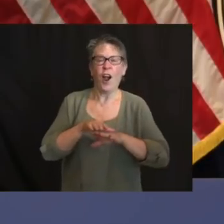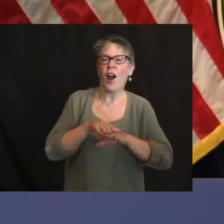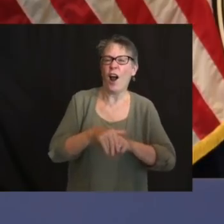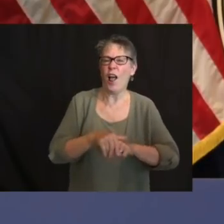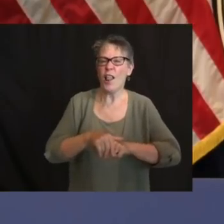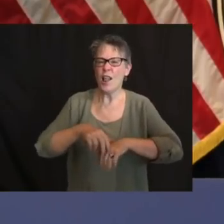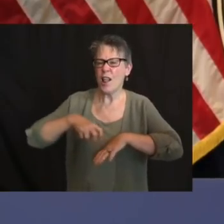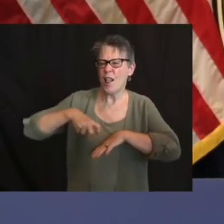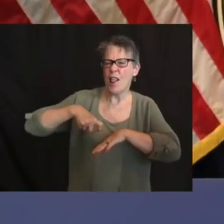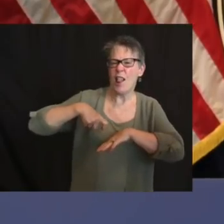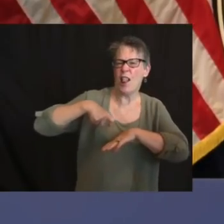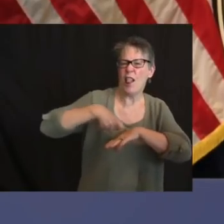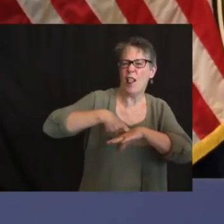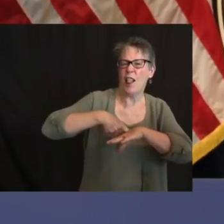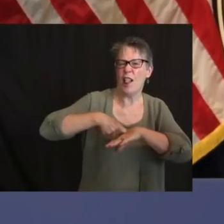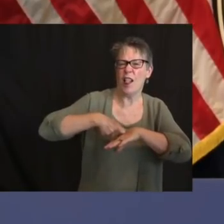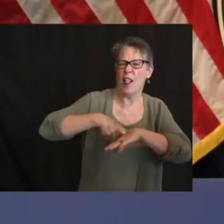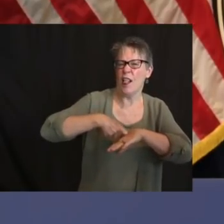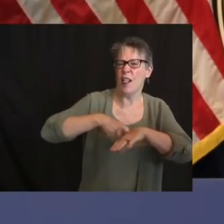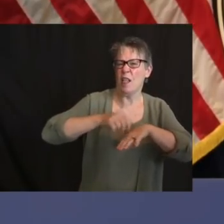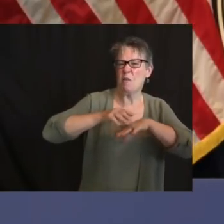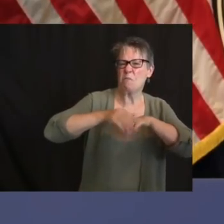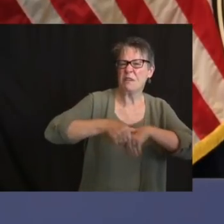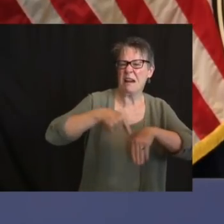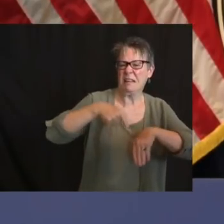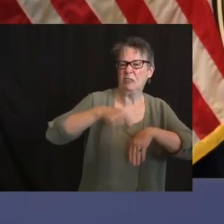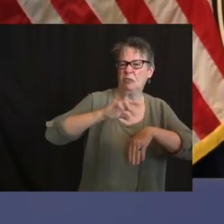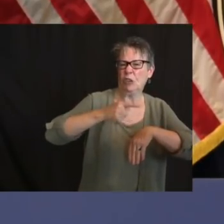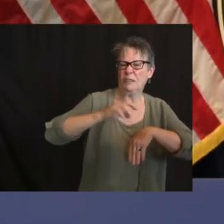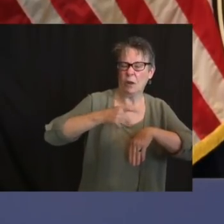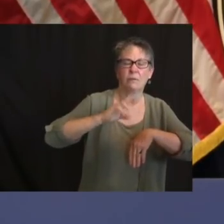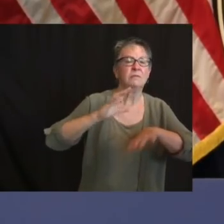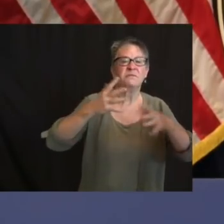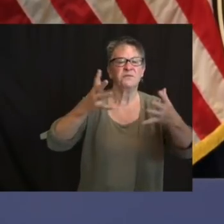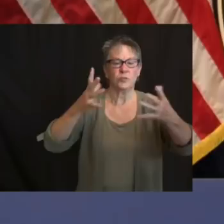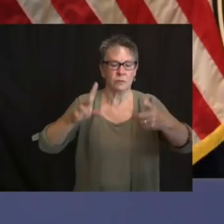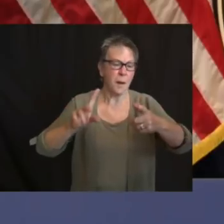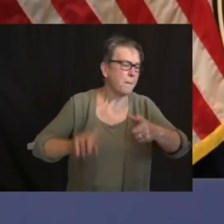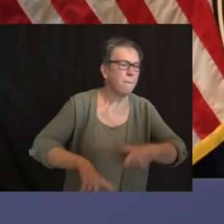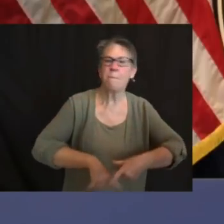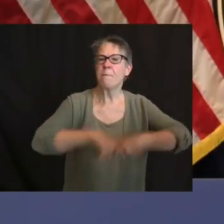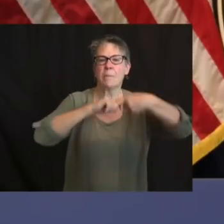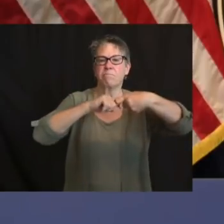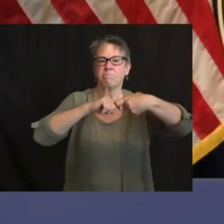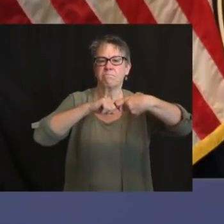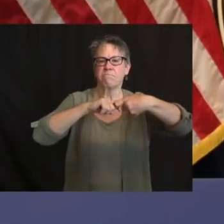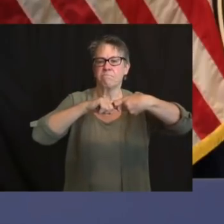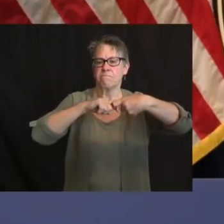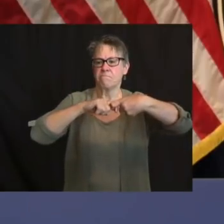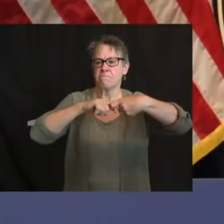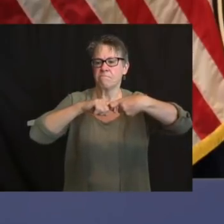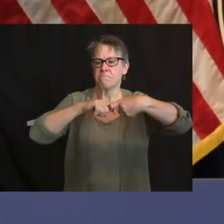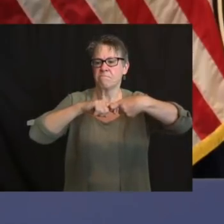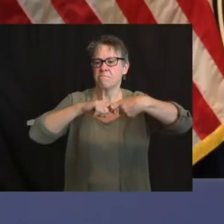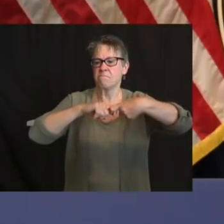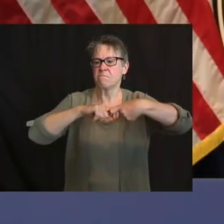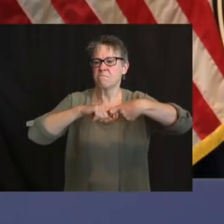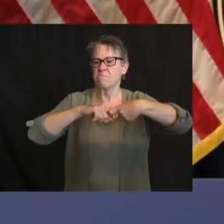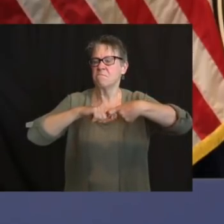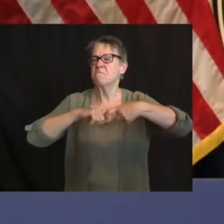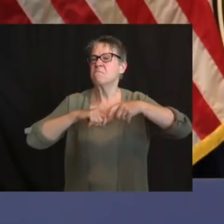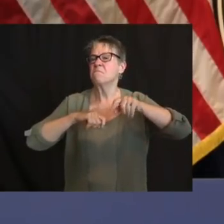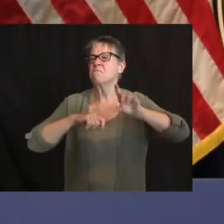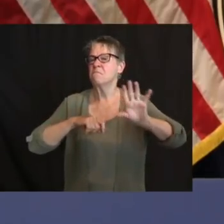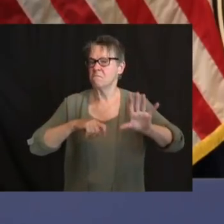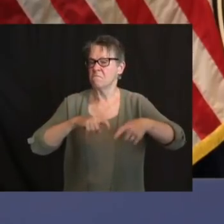period. And there's a process underway. And beyond that, let's let the process play out, but completely unacceptable and